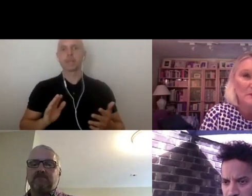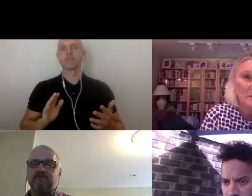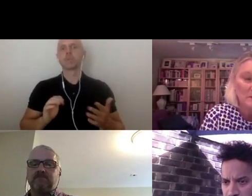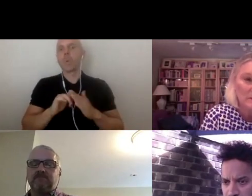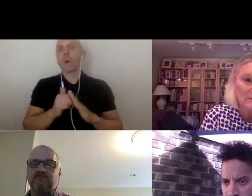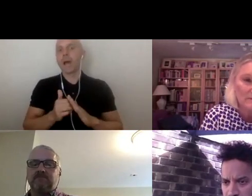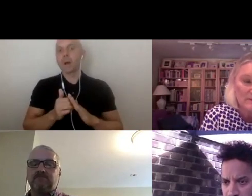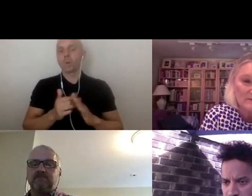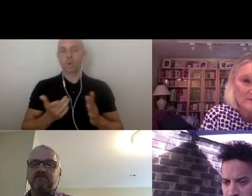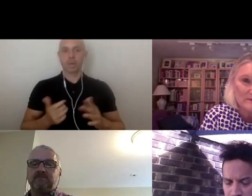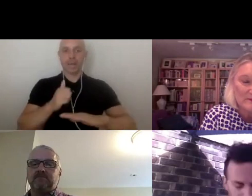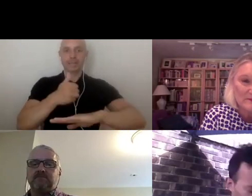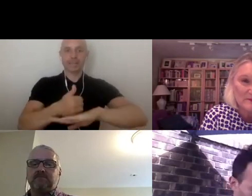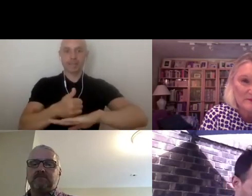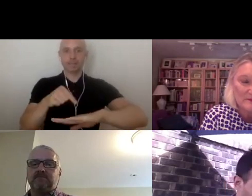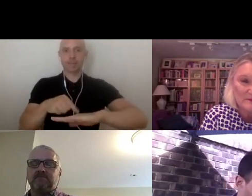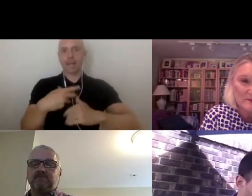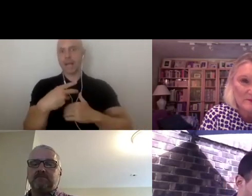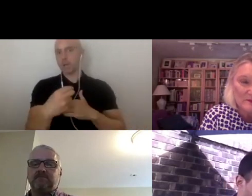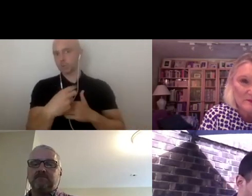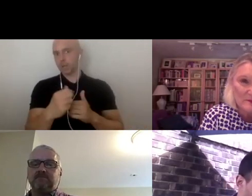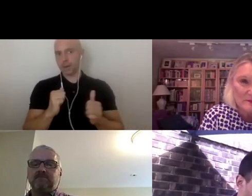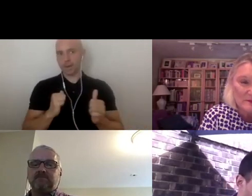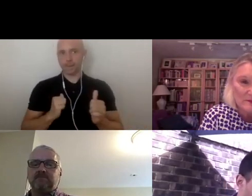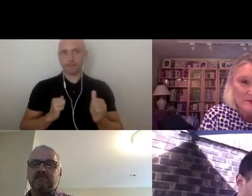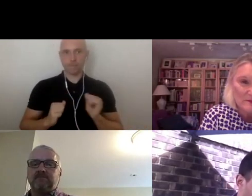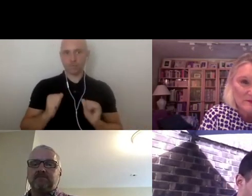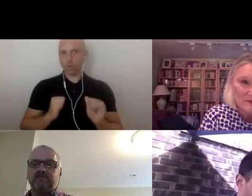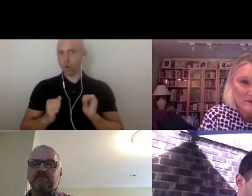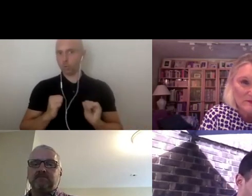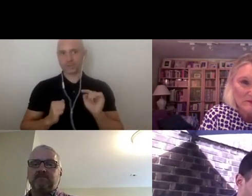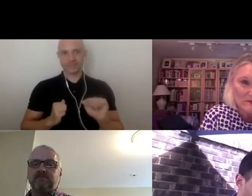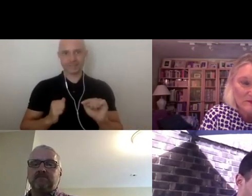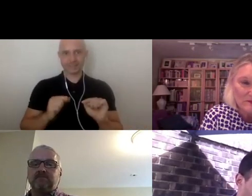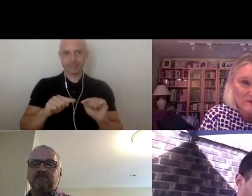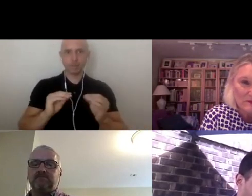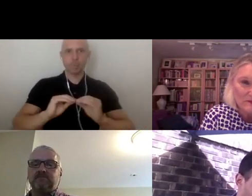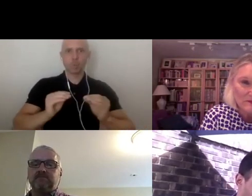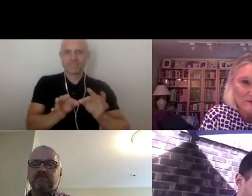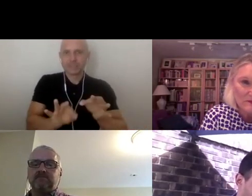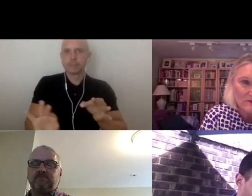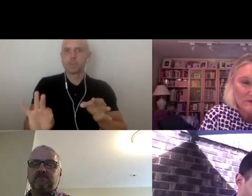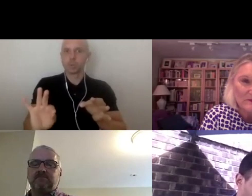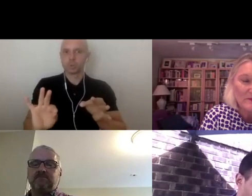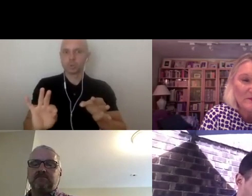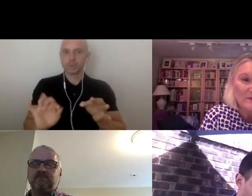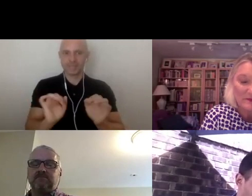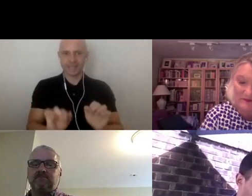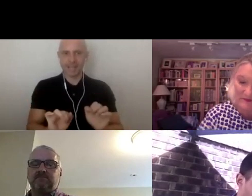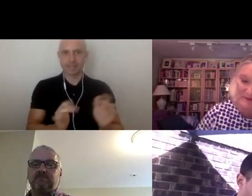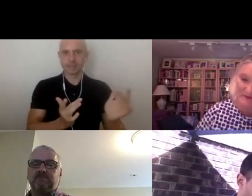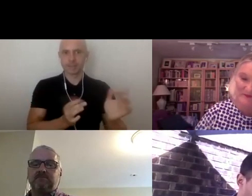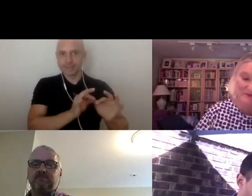have outdoor performances? For example, standardizing the process, working with a third-party group who licenses